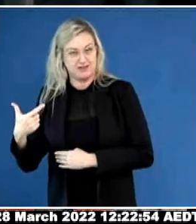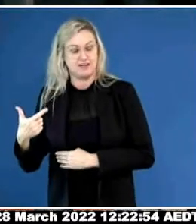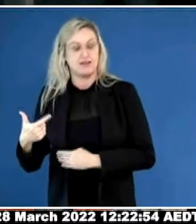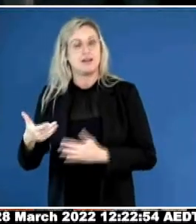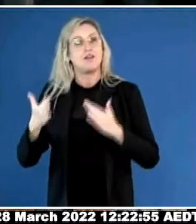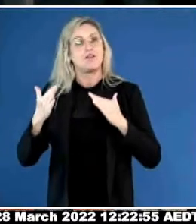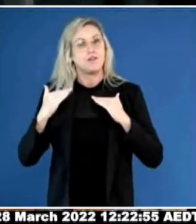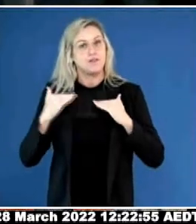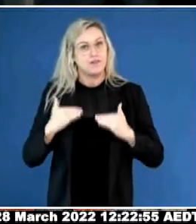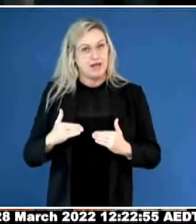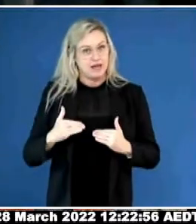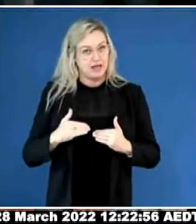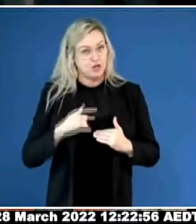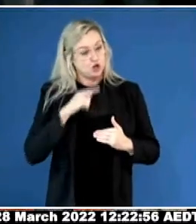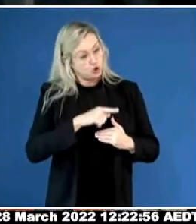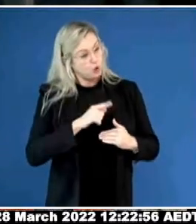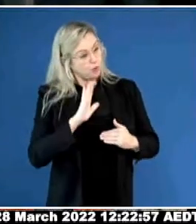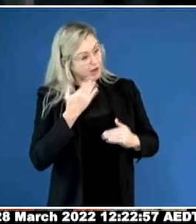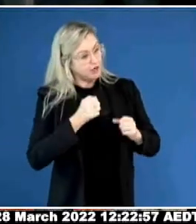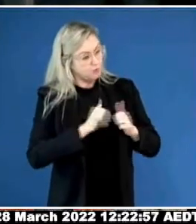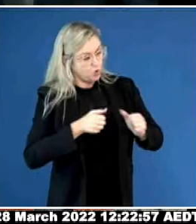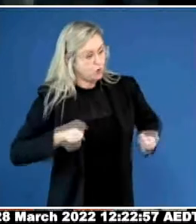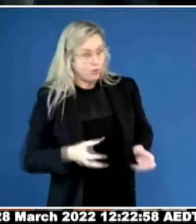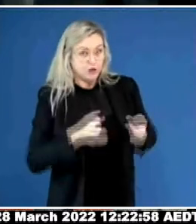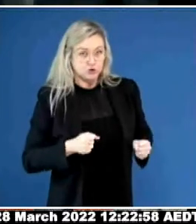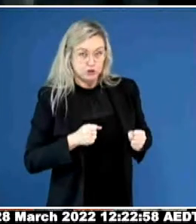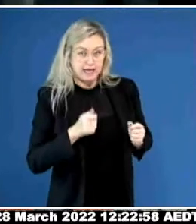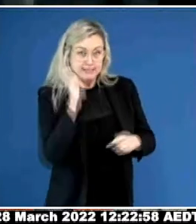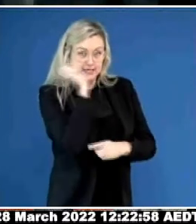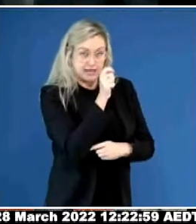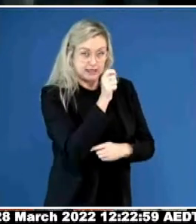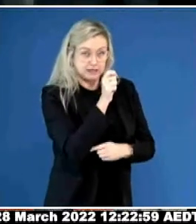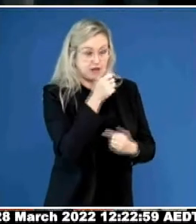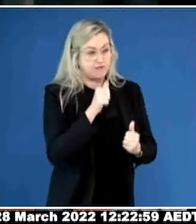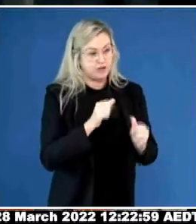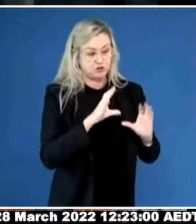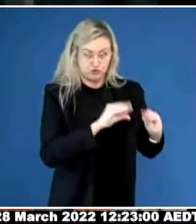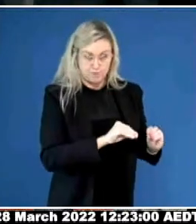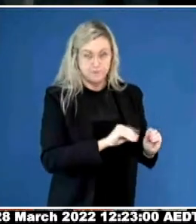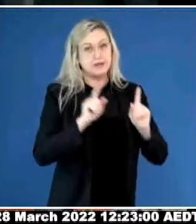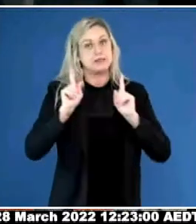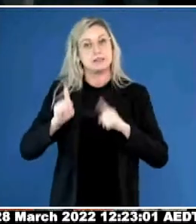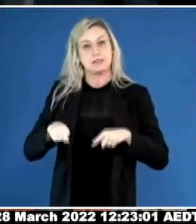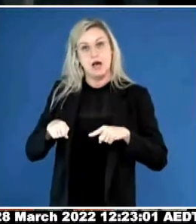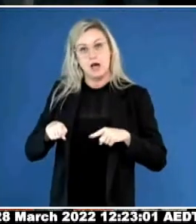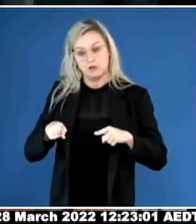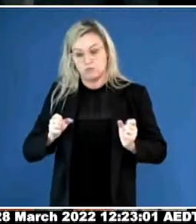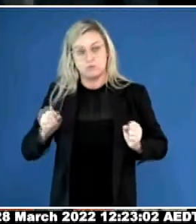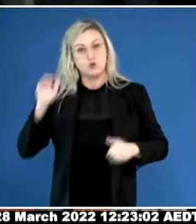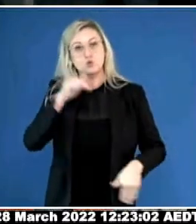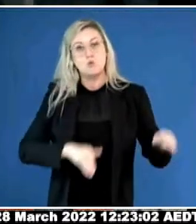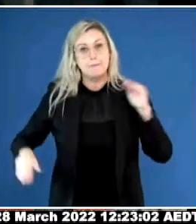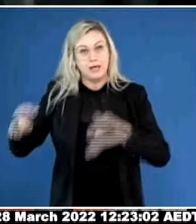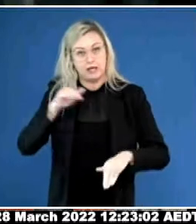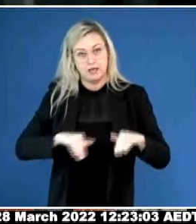changed from wheelchair tennis to Paralympic swimming, and you did the training, that was exhausting, but